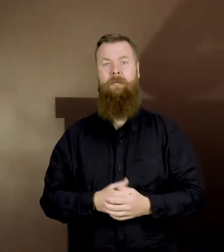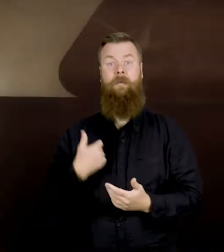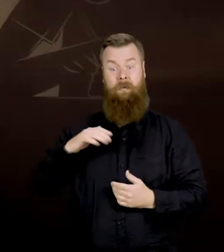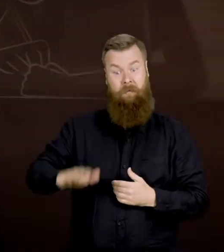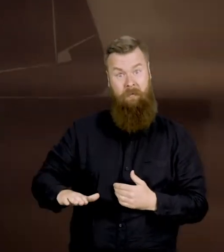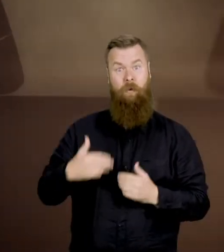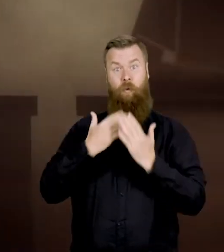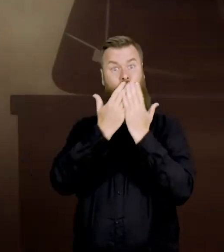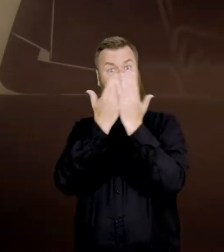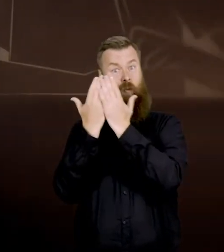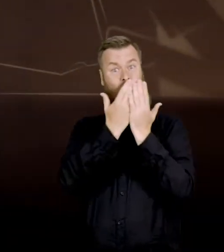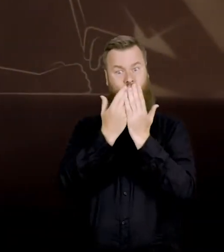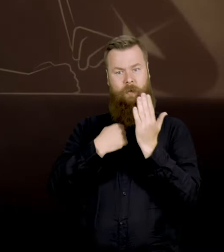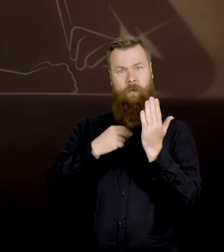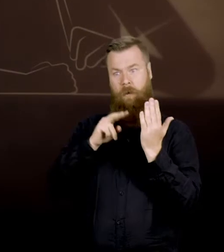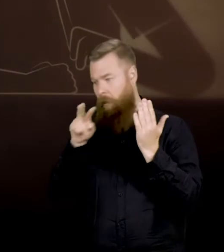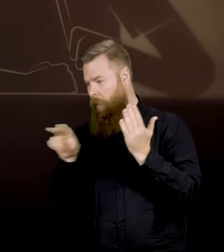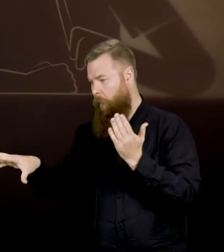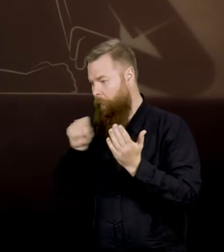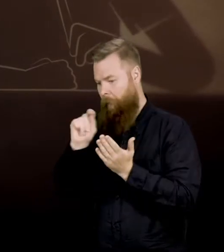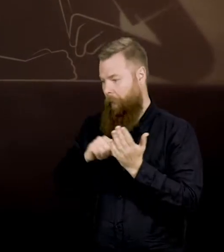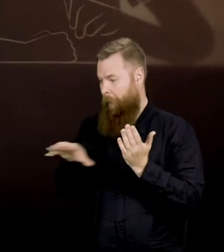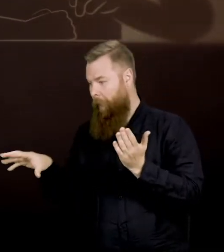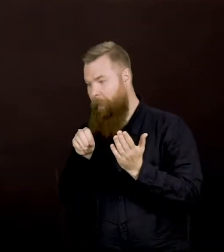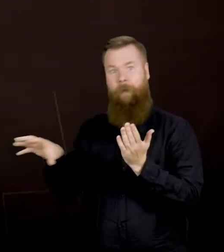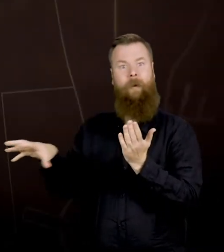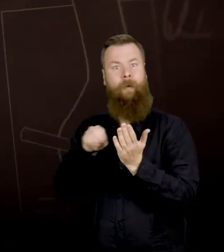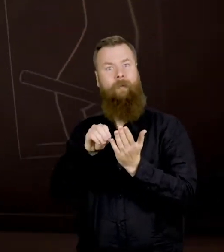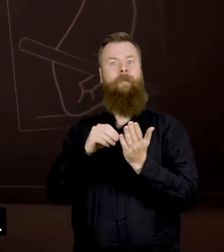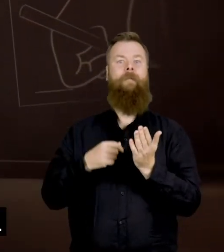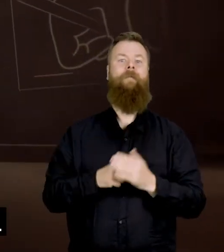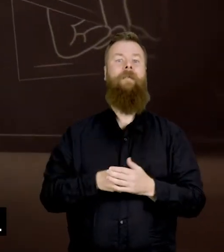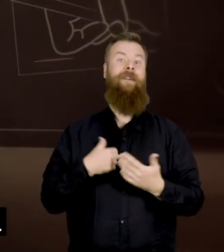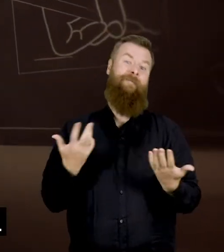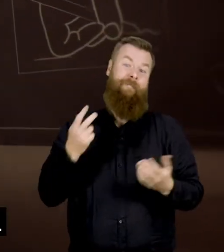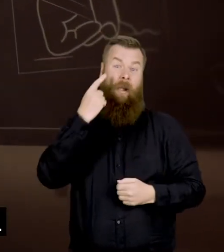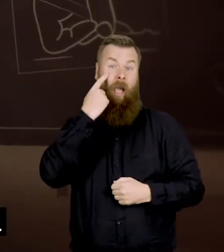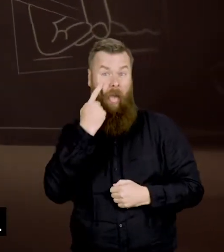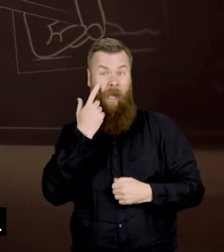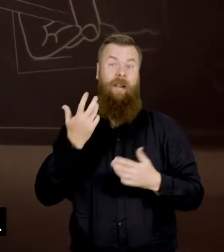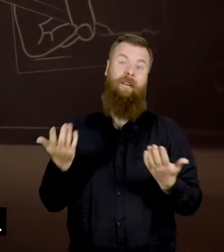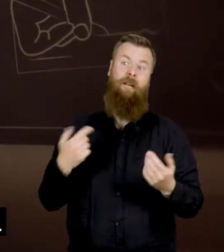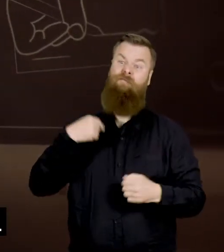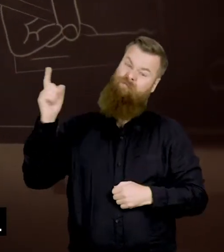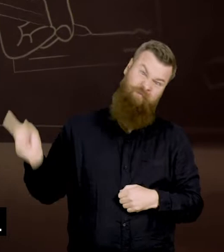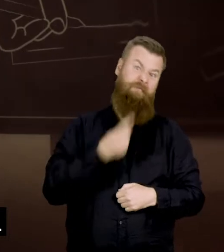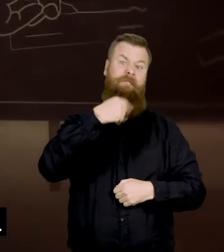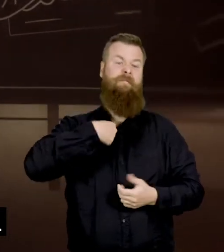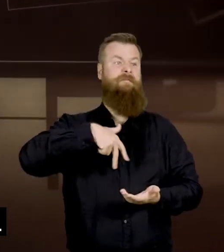When I was young at school, I would copy my classmates' writing. I would cheat and they told me to leave